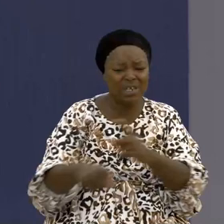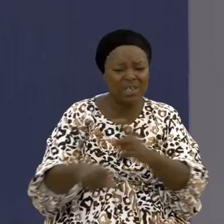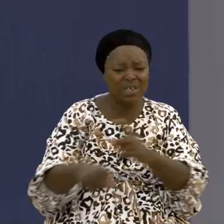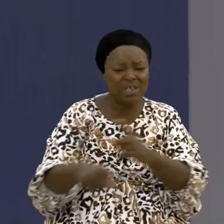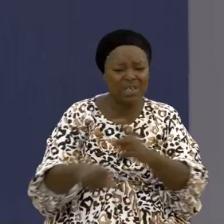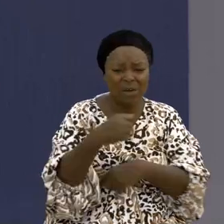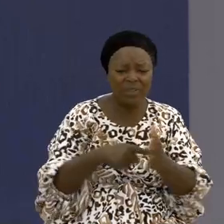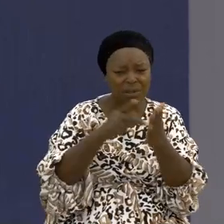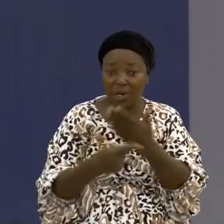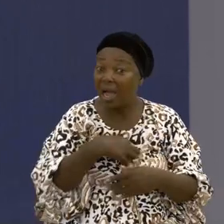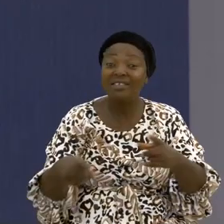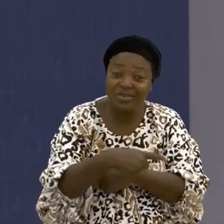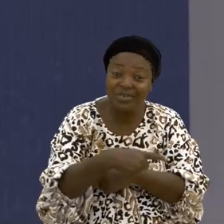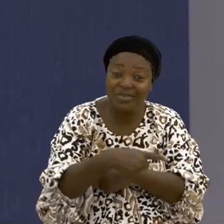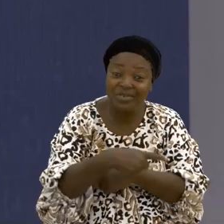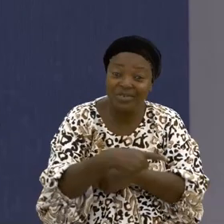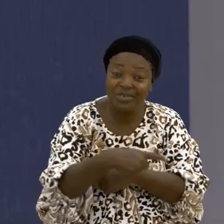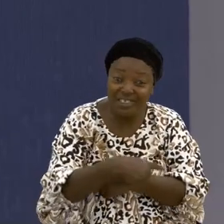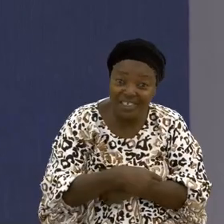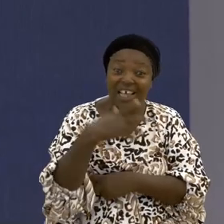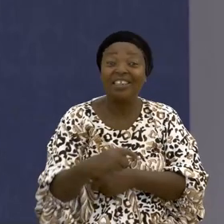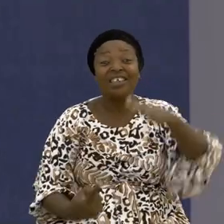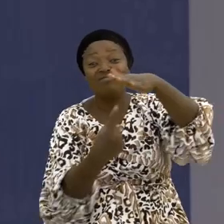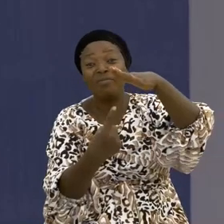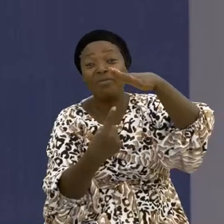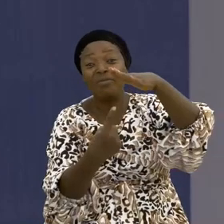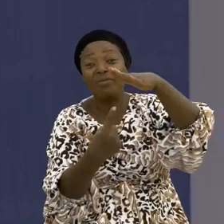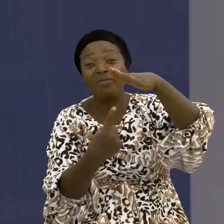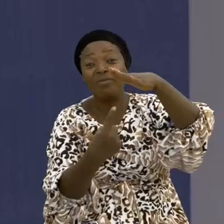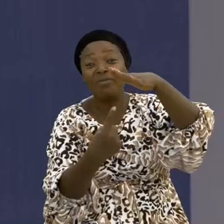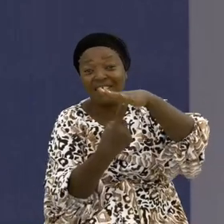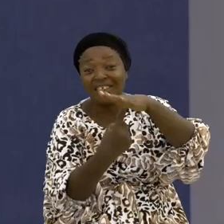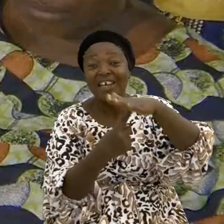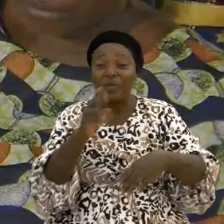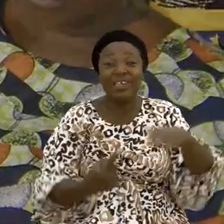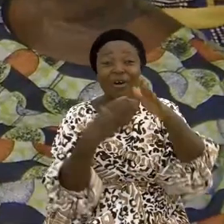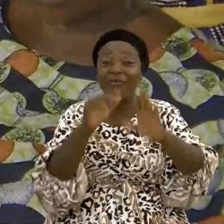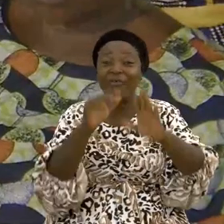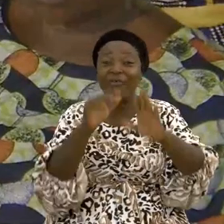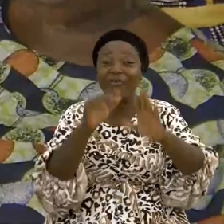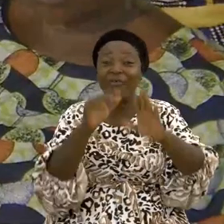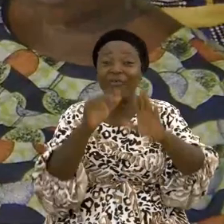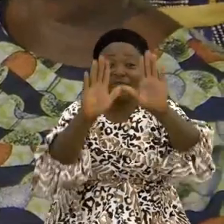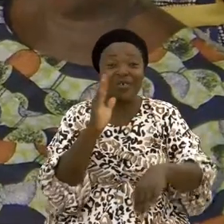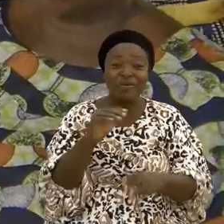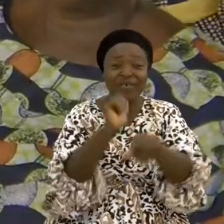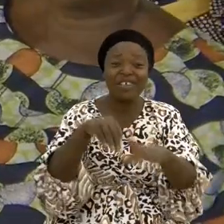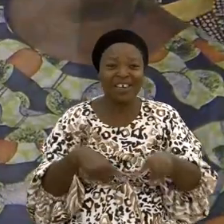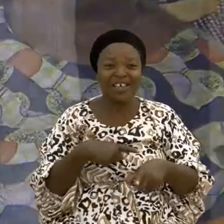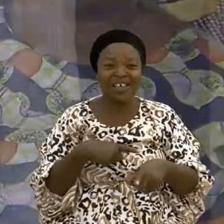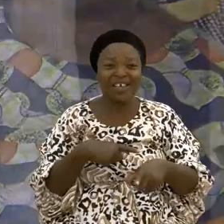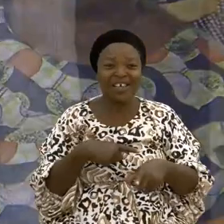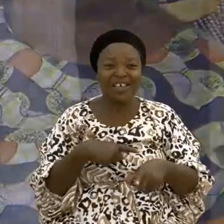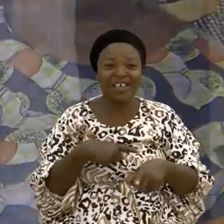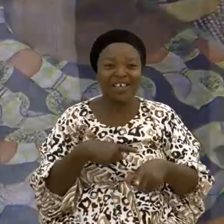crusade. And today, the climax will be the climax of miracle in your life. He went about doing